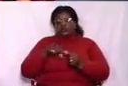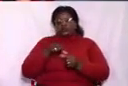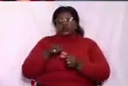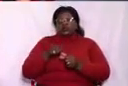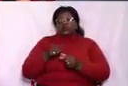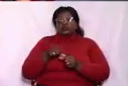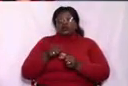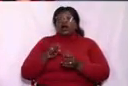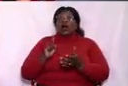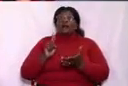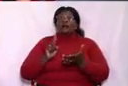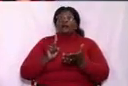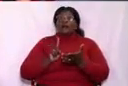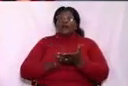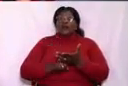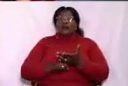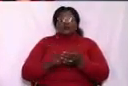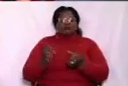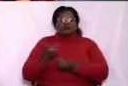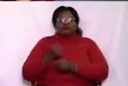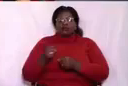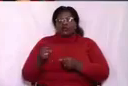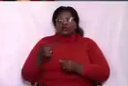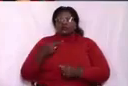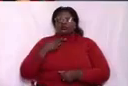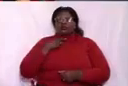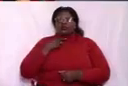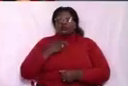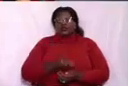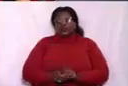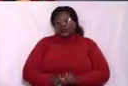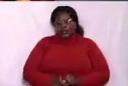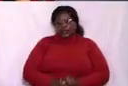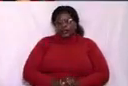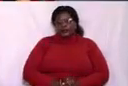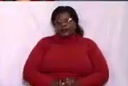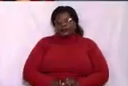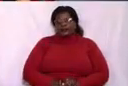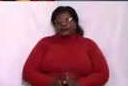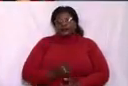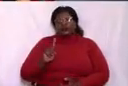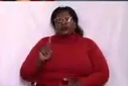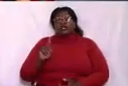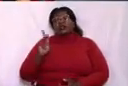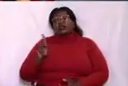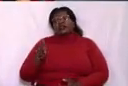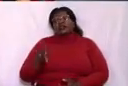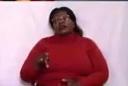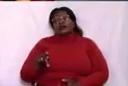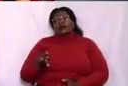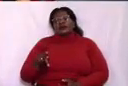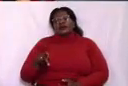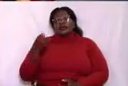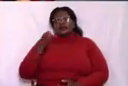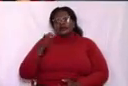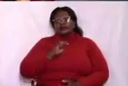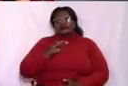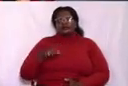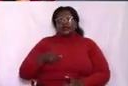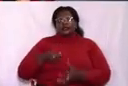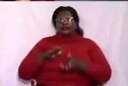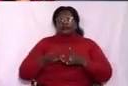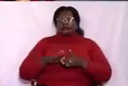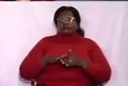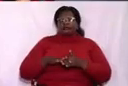won't be disappointed. Ndeshi, what else can you maybe tell us